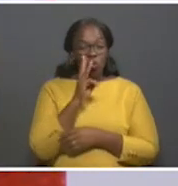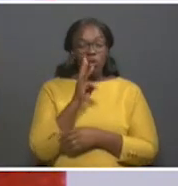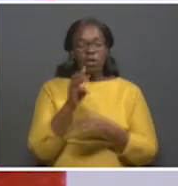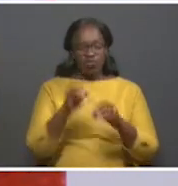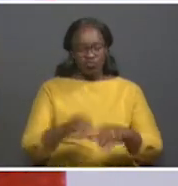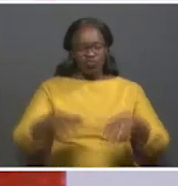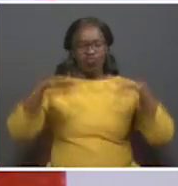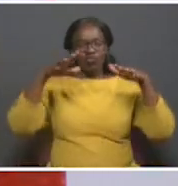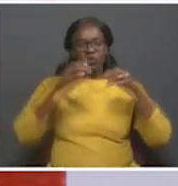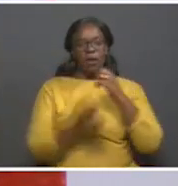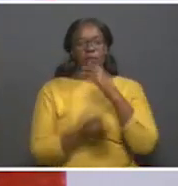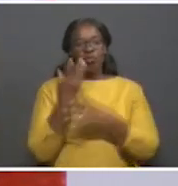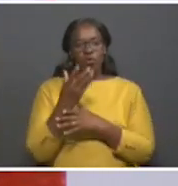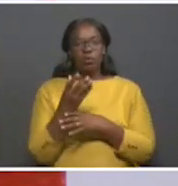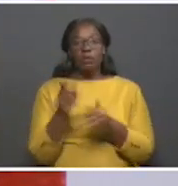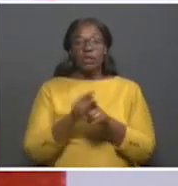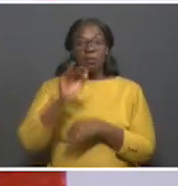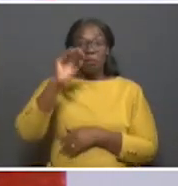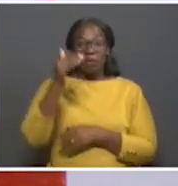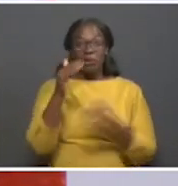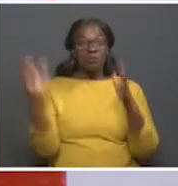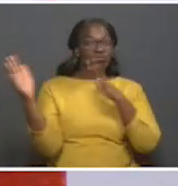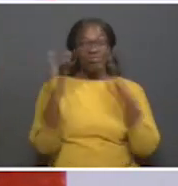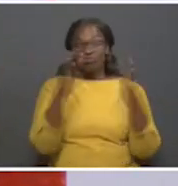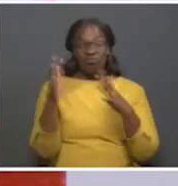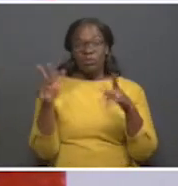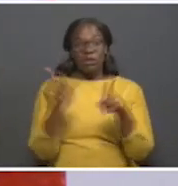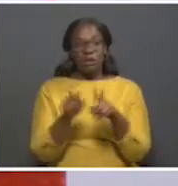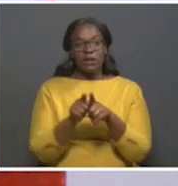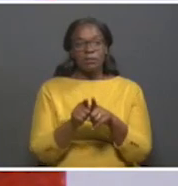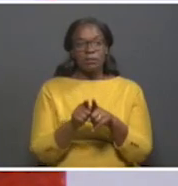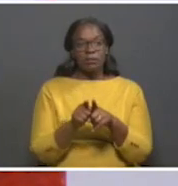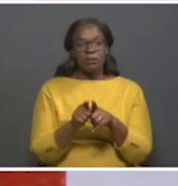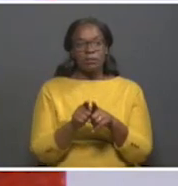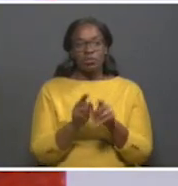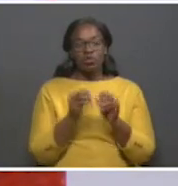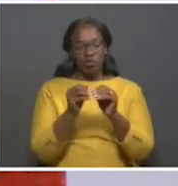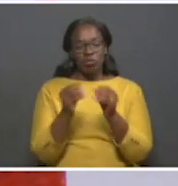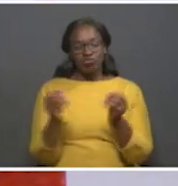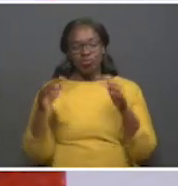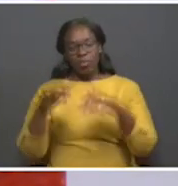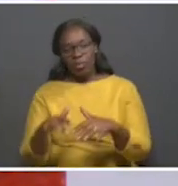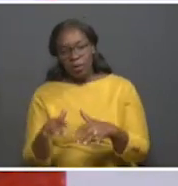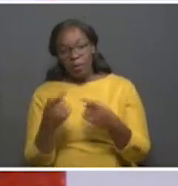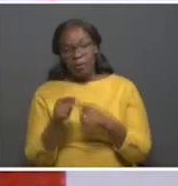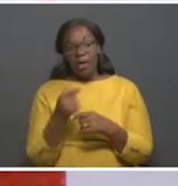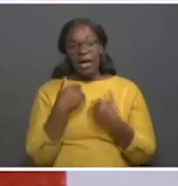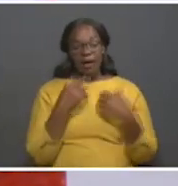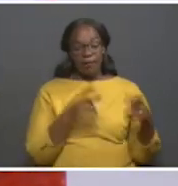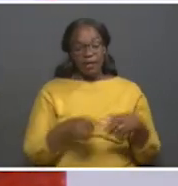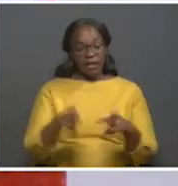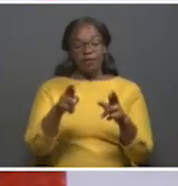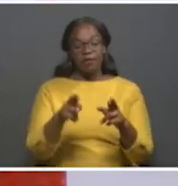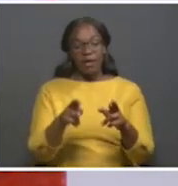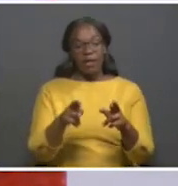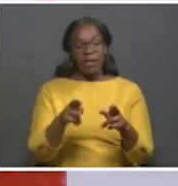and foam, though the mountains tremble as at its swelling and tumult. There is a river or stream